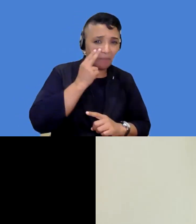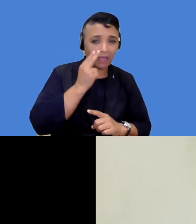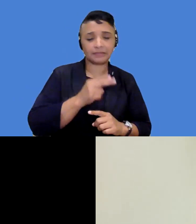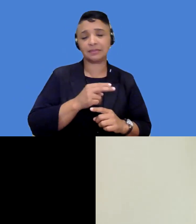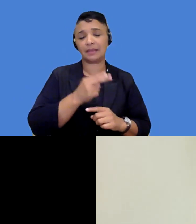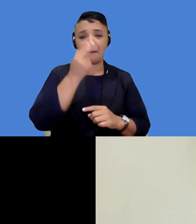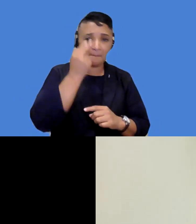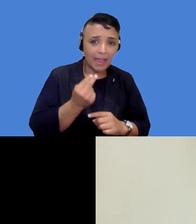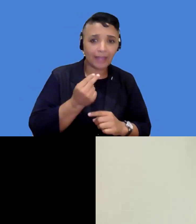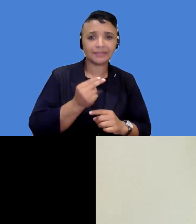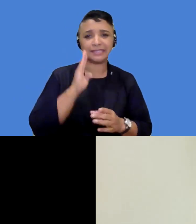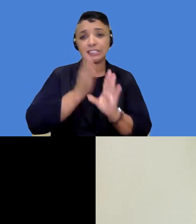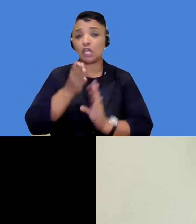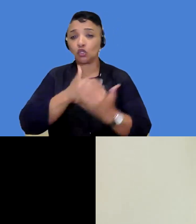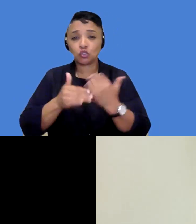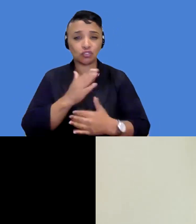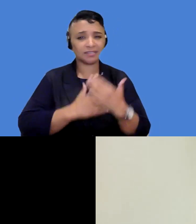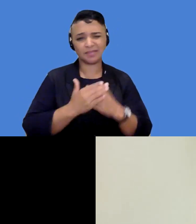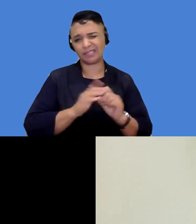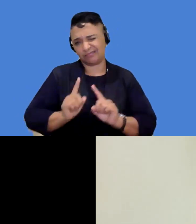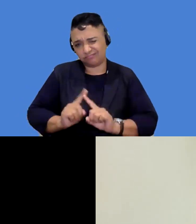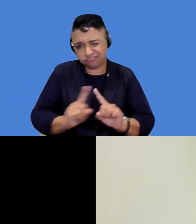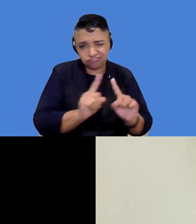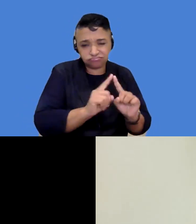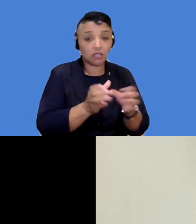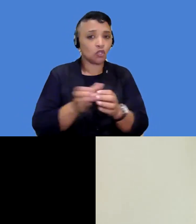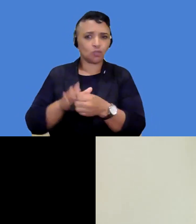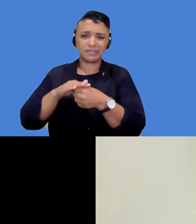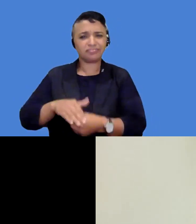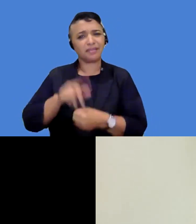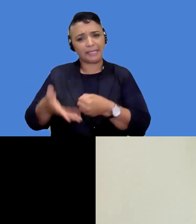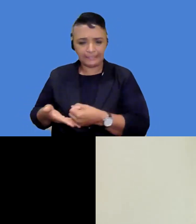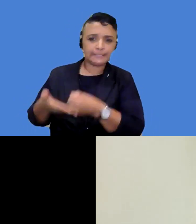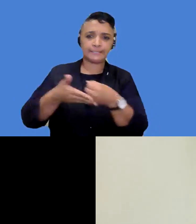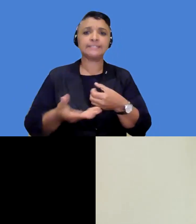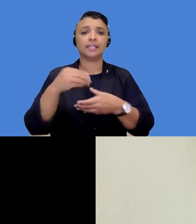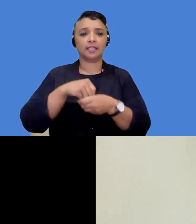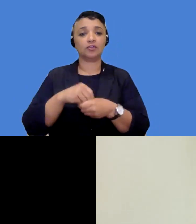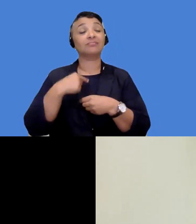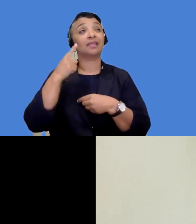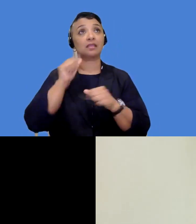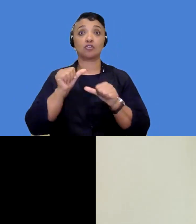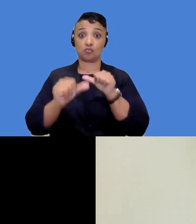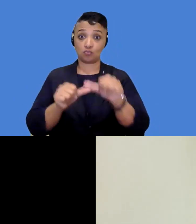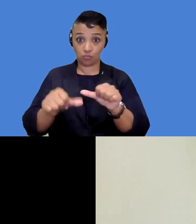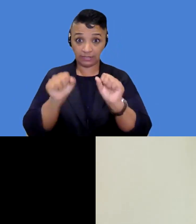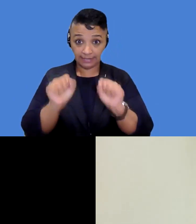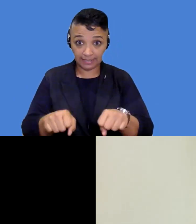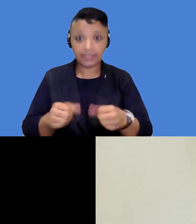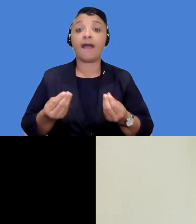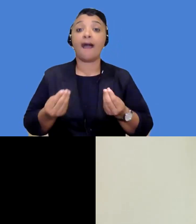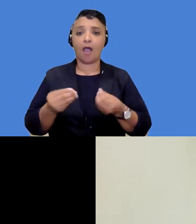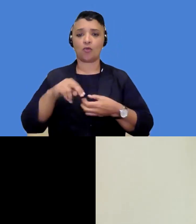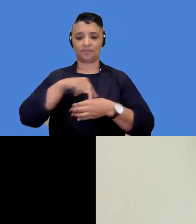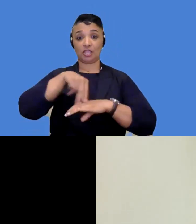psychosocial disabilities, and other impairment groups. So I think there is a process. The process starts from the national level,